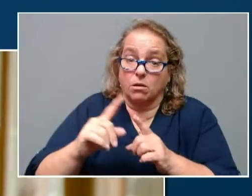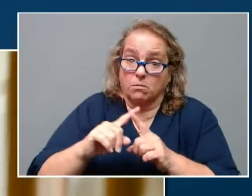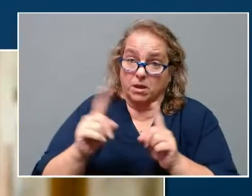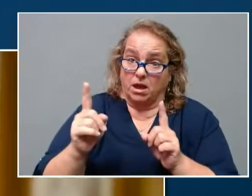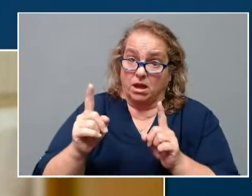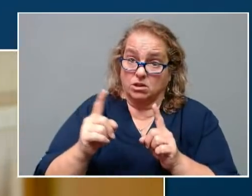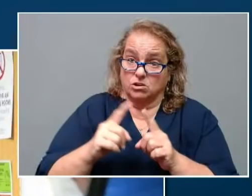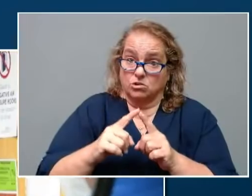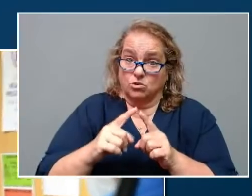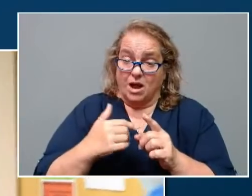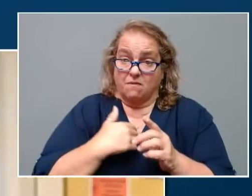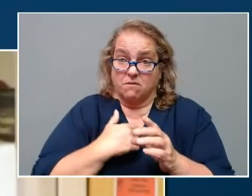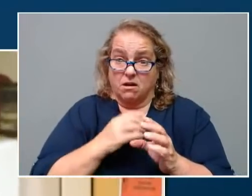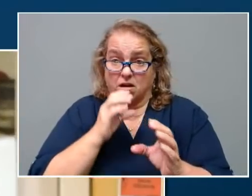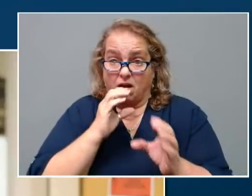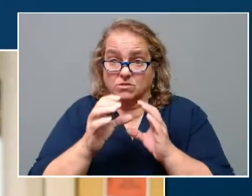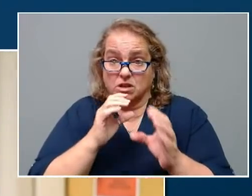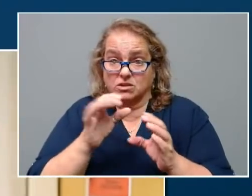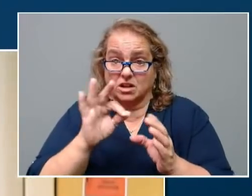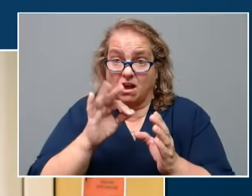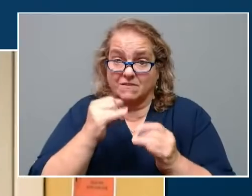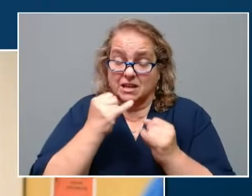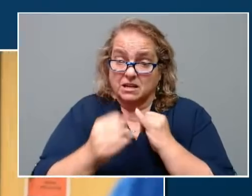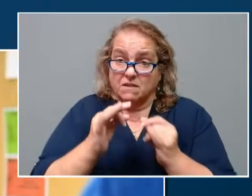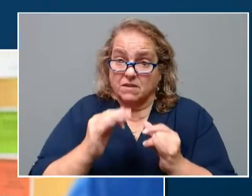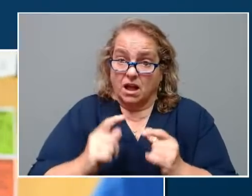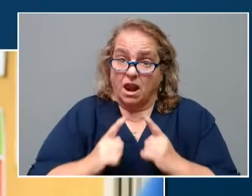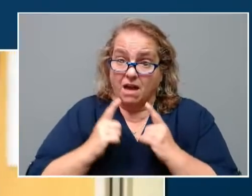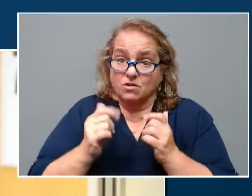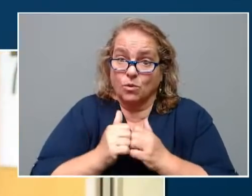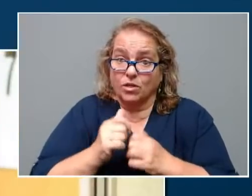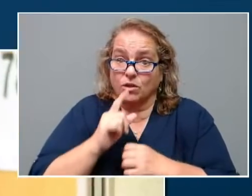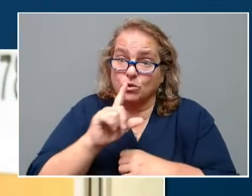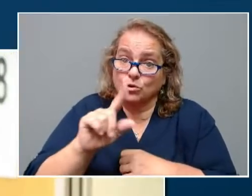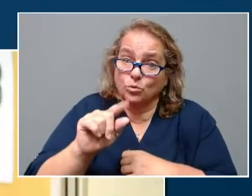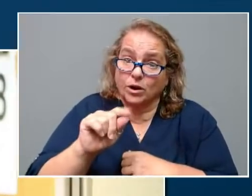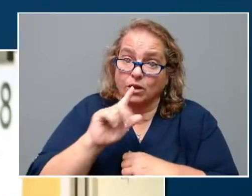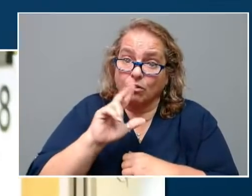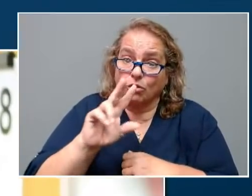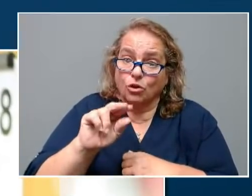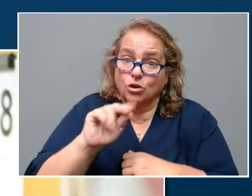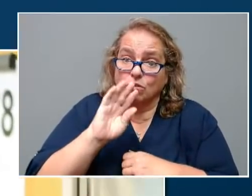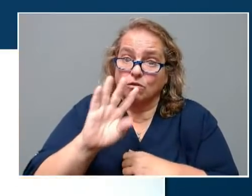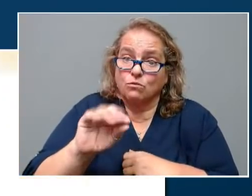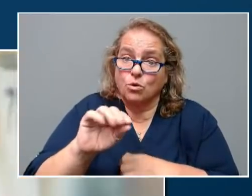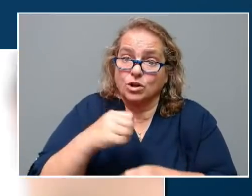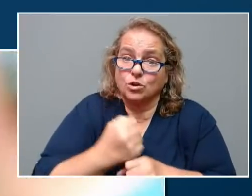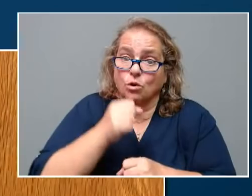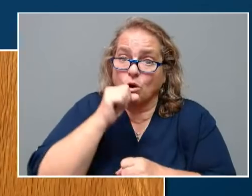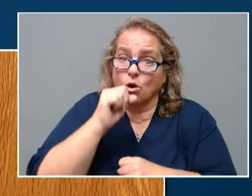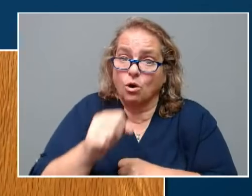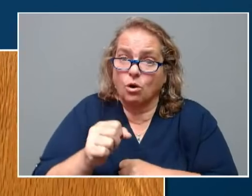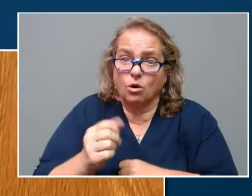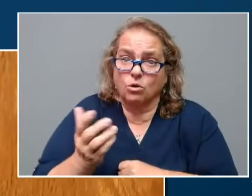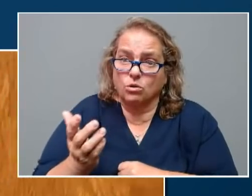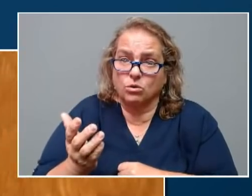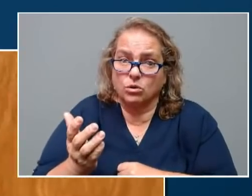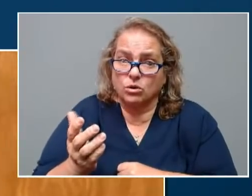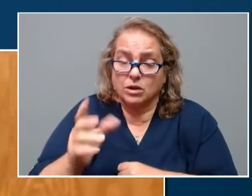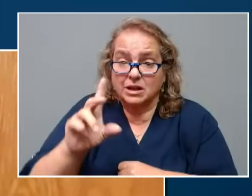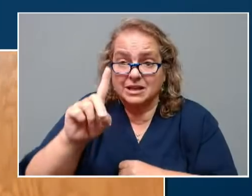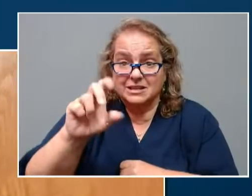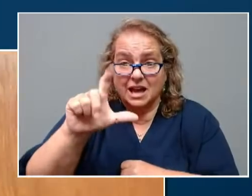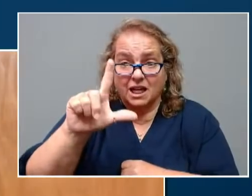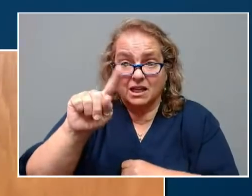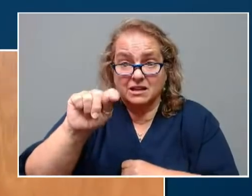conversation to have when you're having this with a 20, a 30, a 40-year-old. The Delta variant it really seems to be affecting